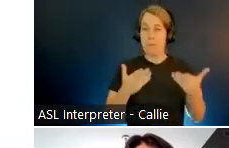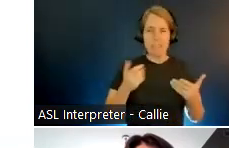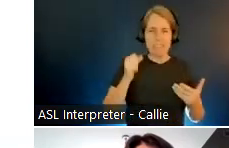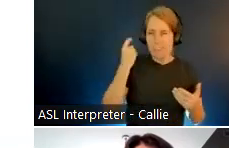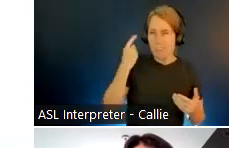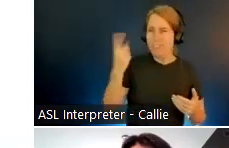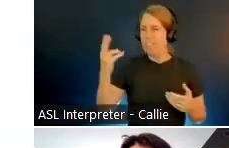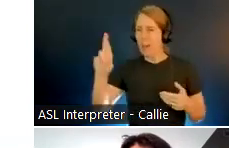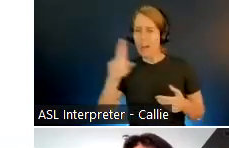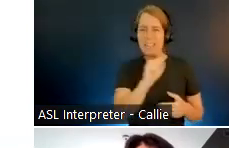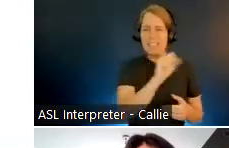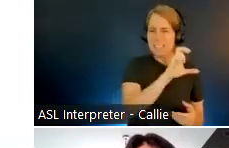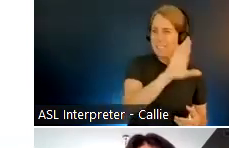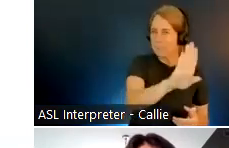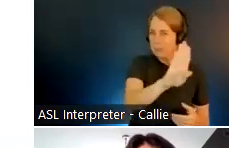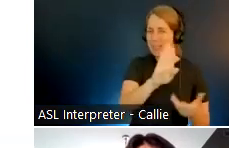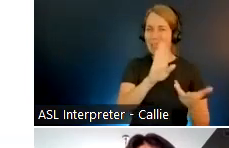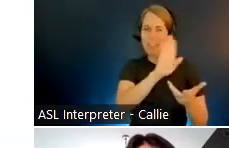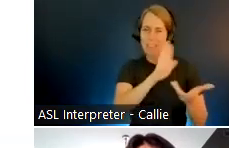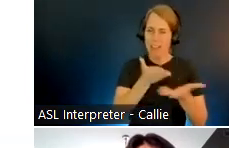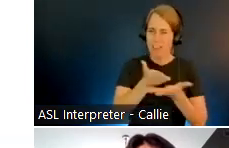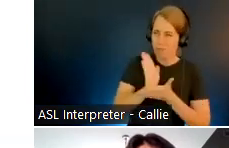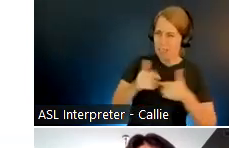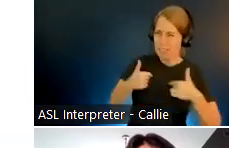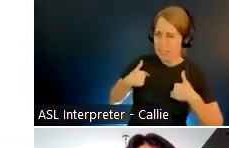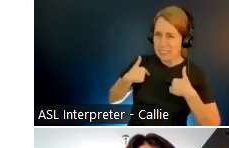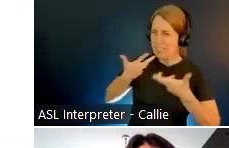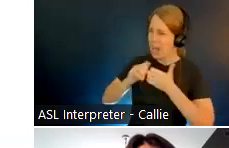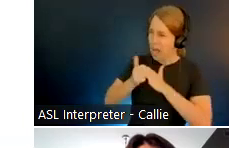explain it to you. Next slide, please.